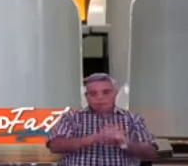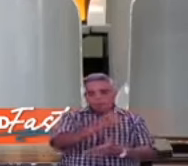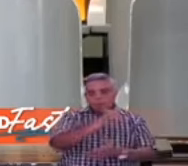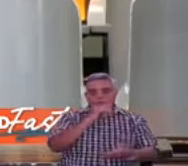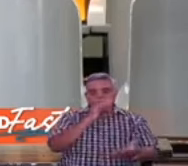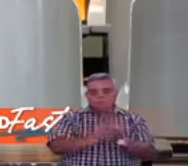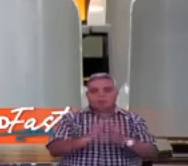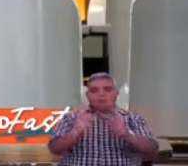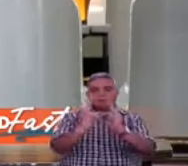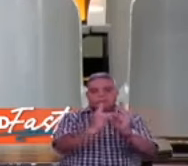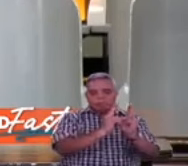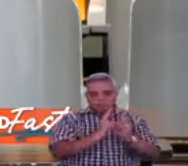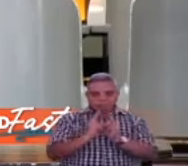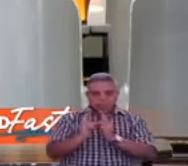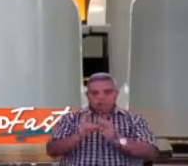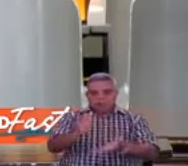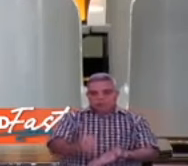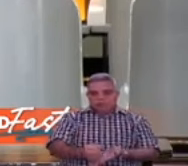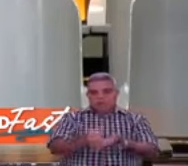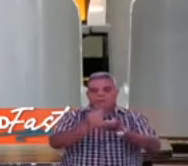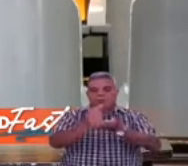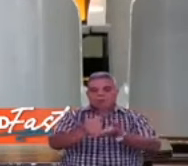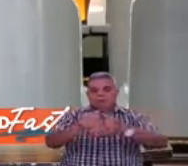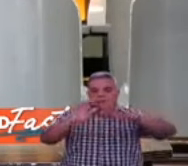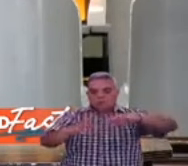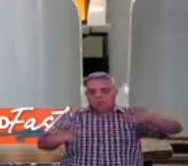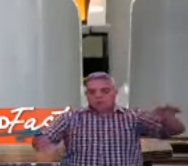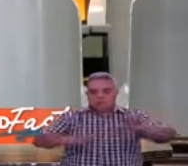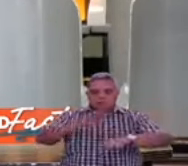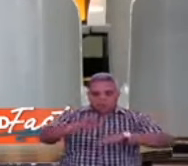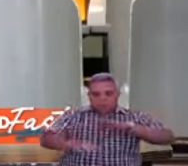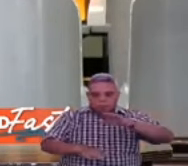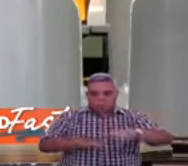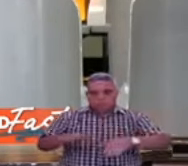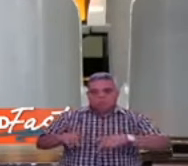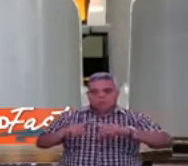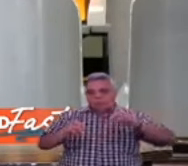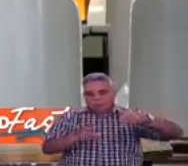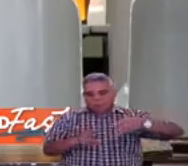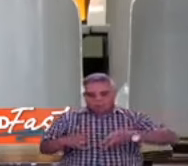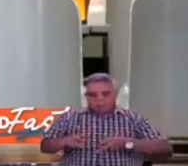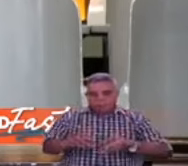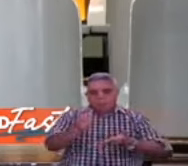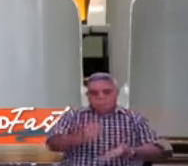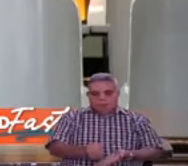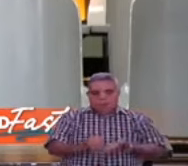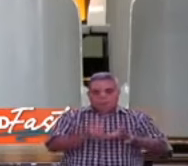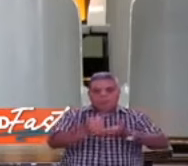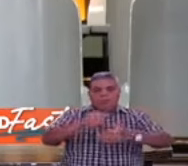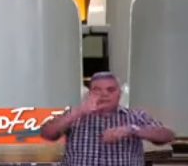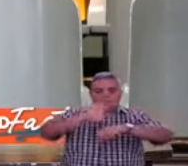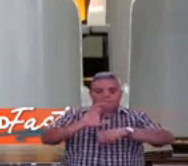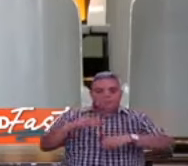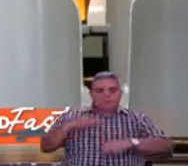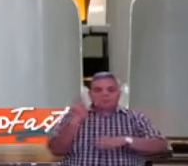to be united in helping their child walk in the way that you have ordained. Help us even as a church